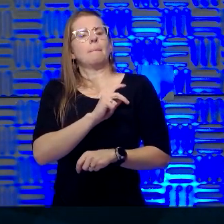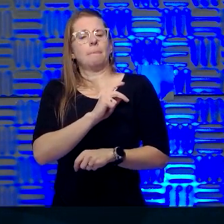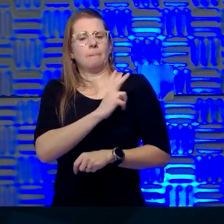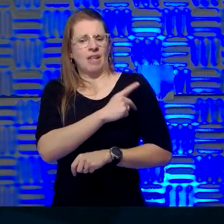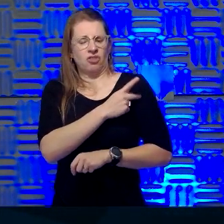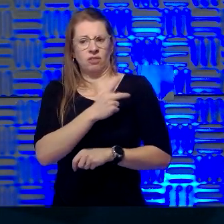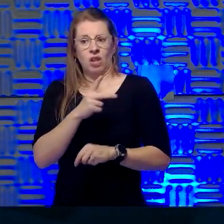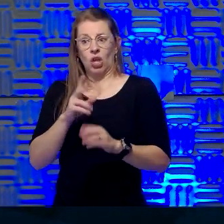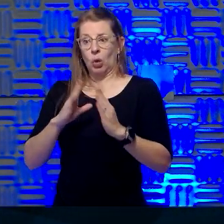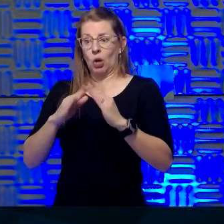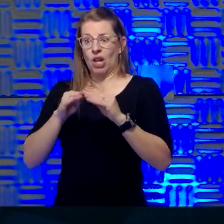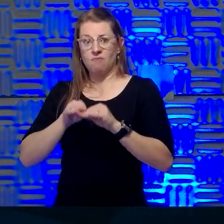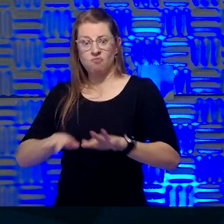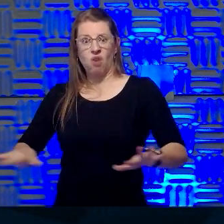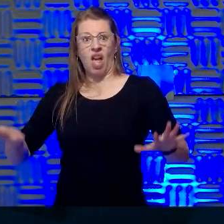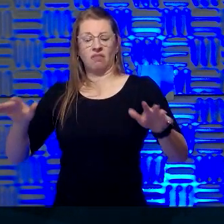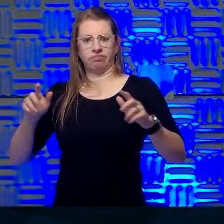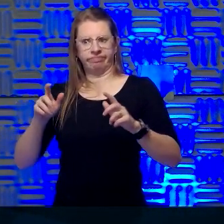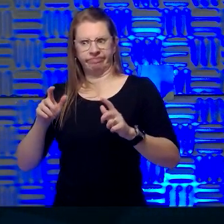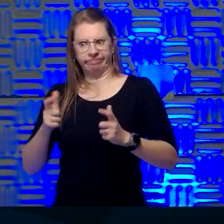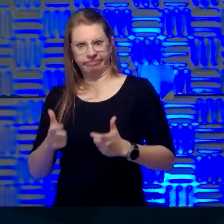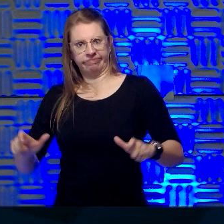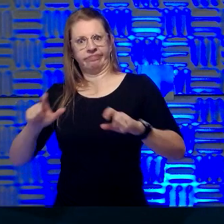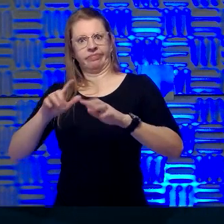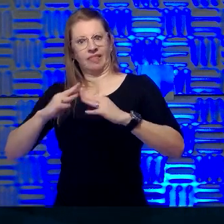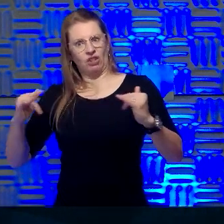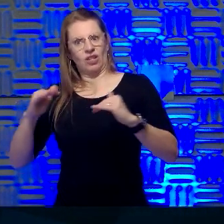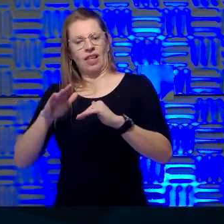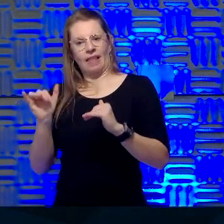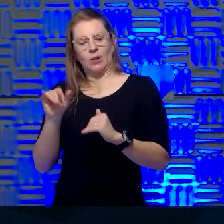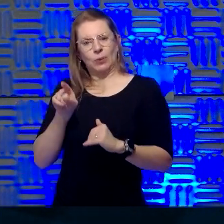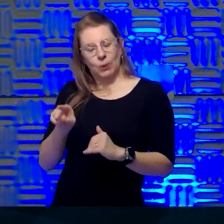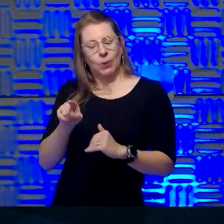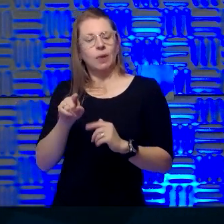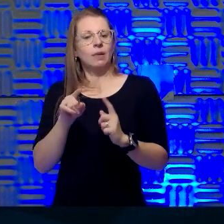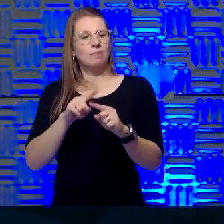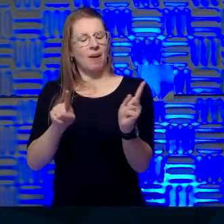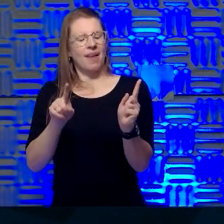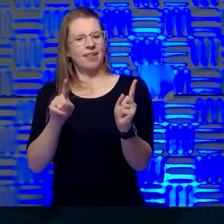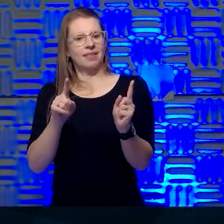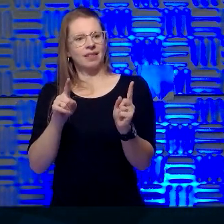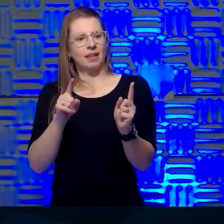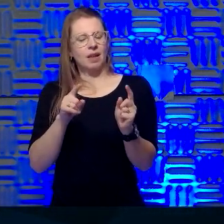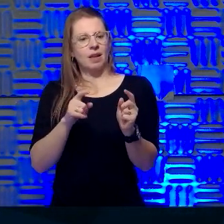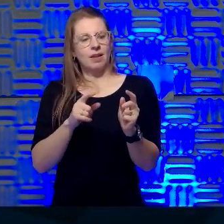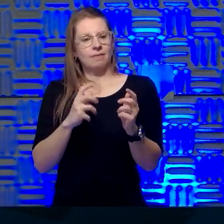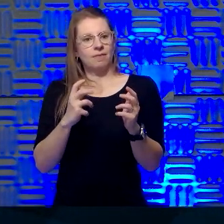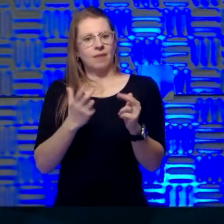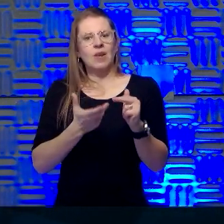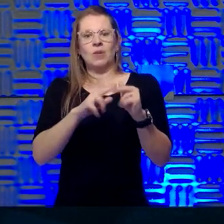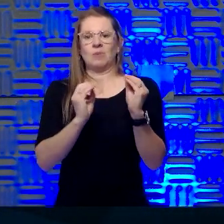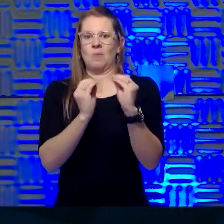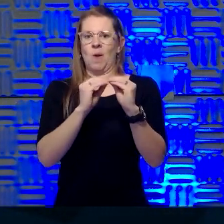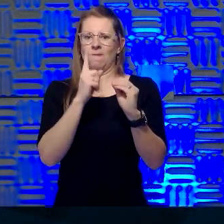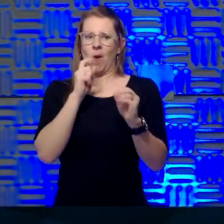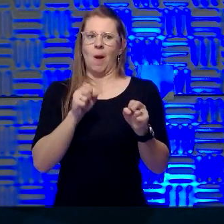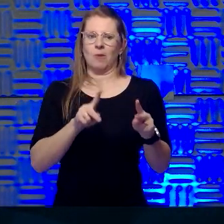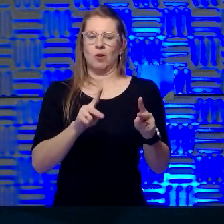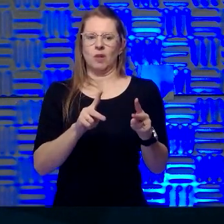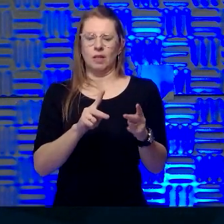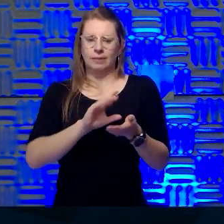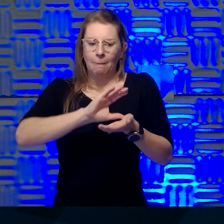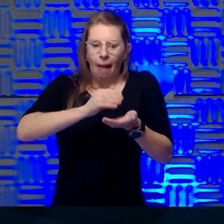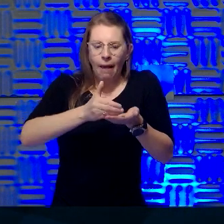do. So I think until we can get a little more increase on our opportunity and supplies on the